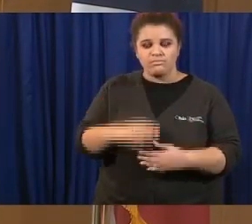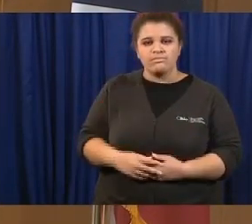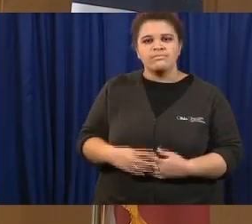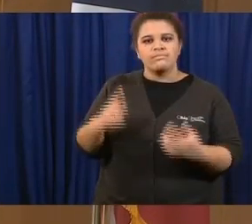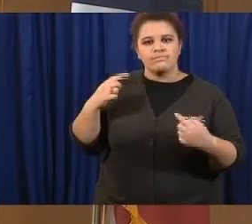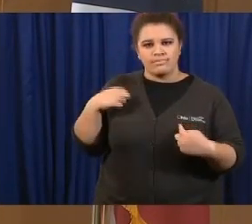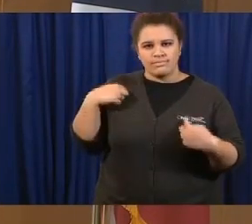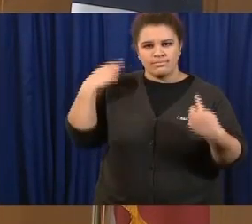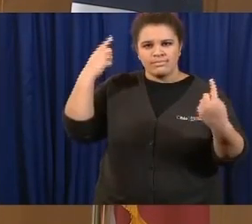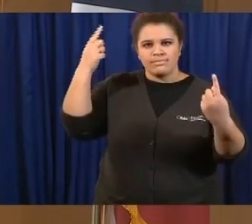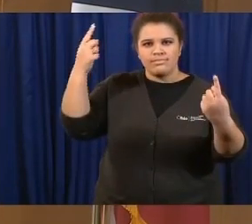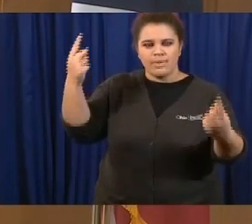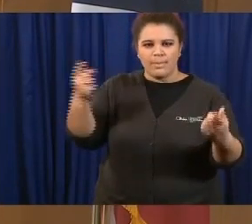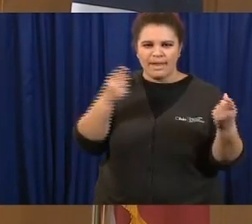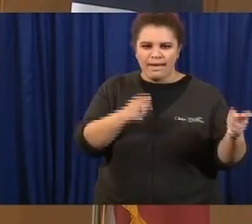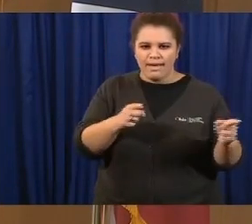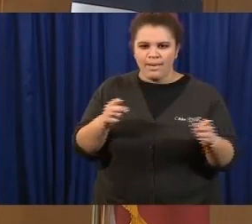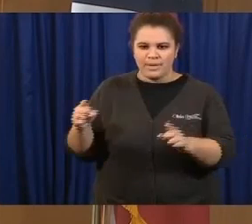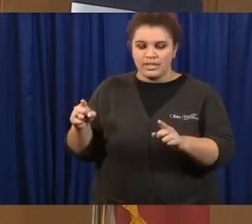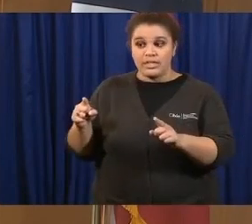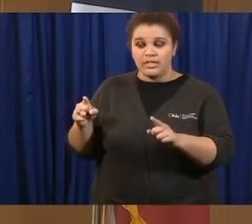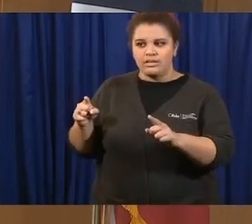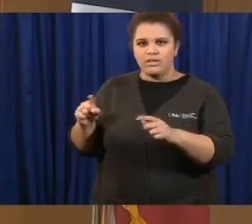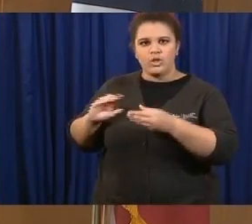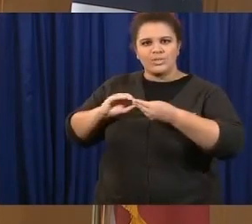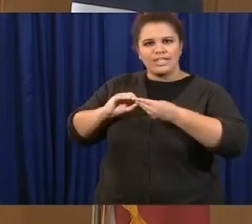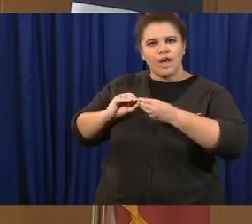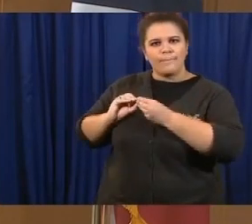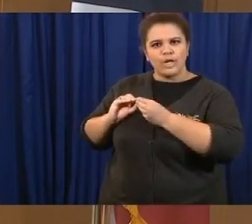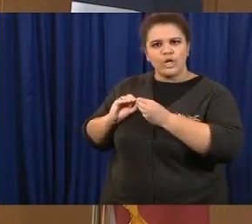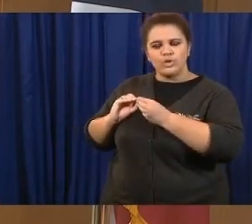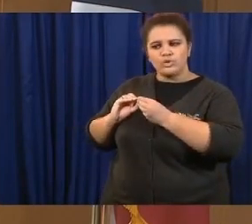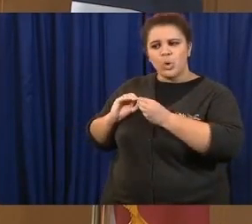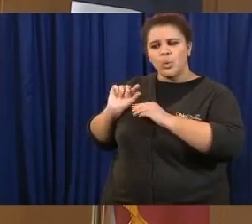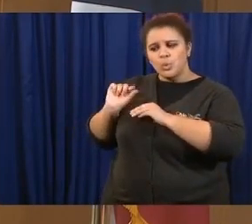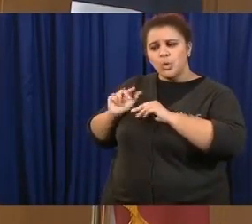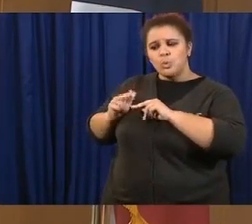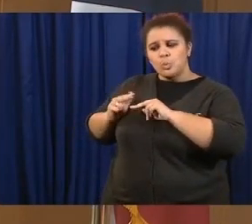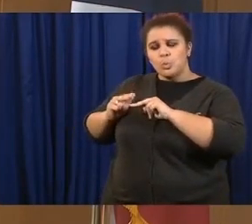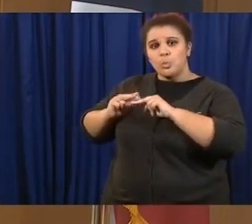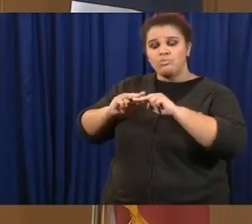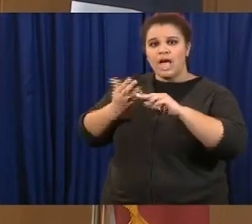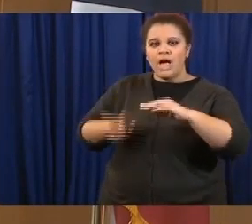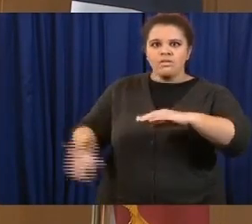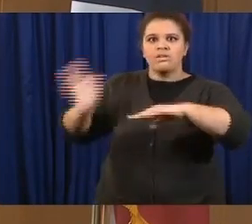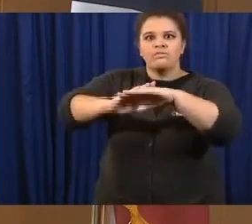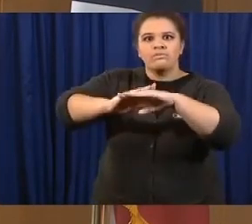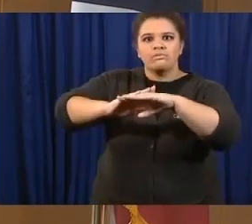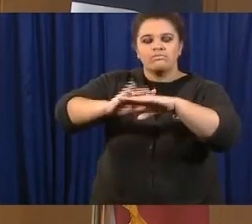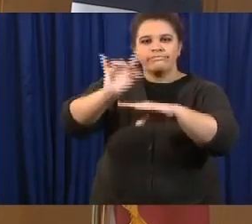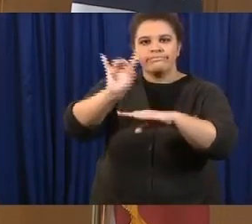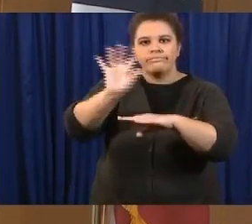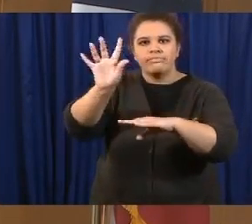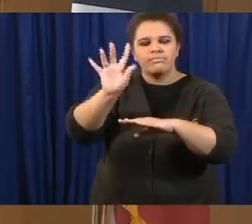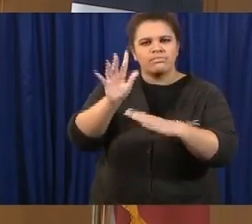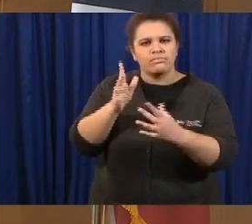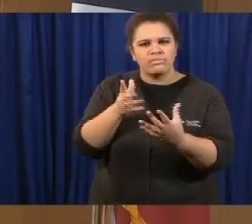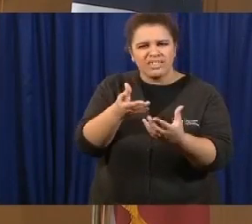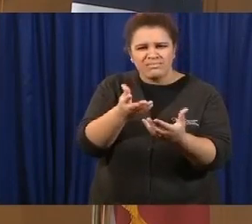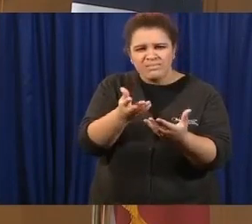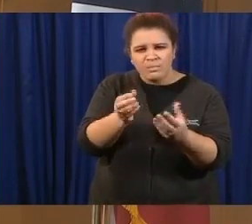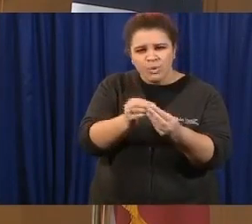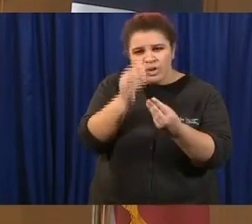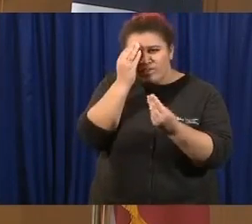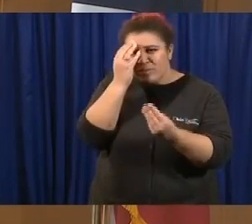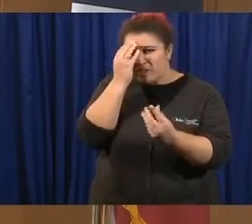back a few days. Is there anything you can share about the reasons behind this increase? Furthermore, will we see like more and more